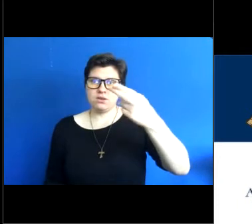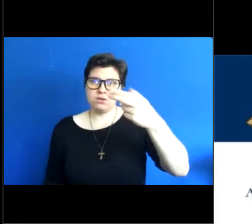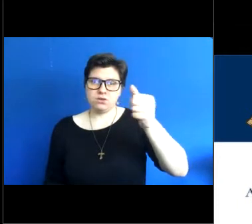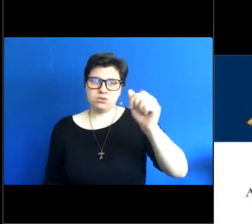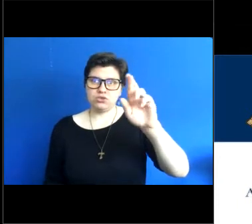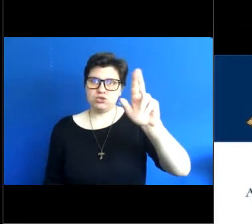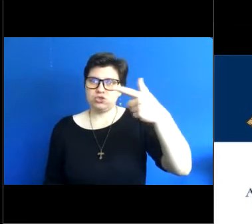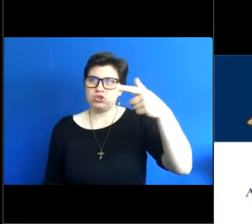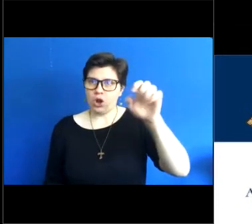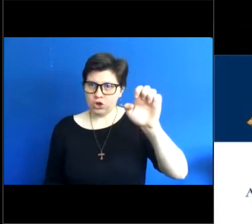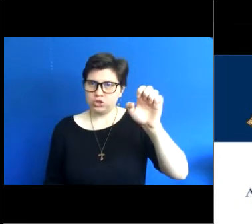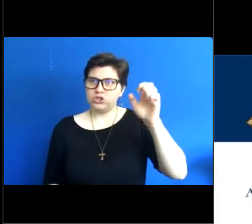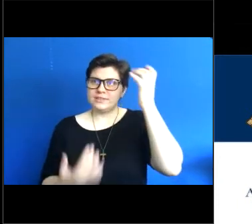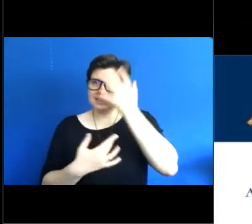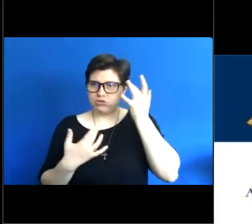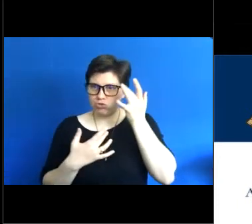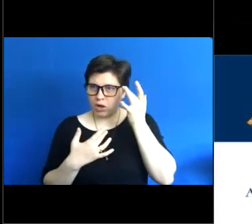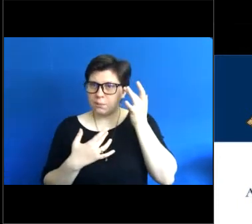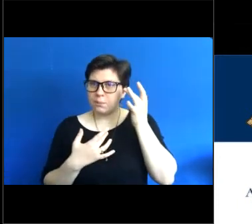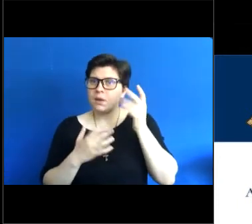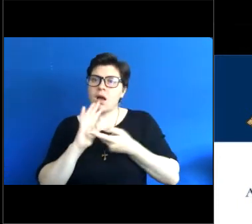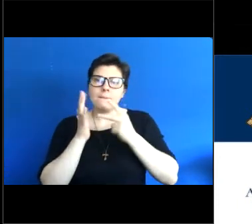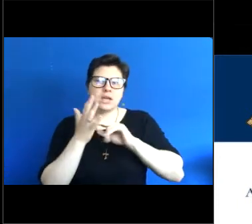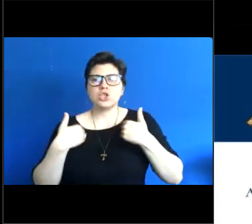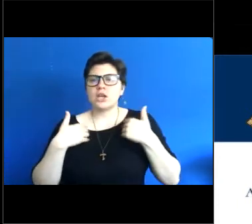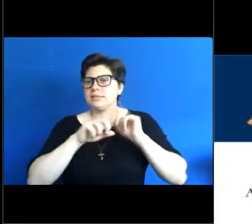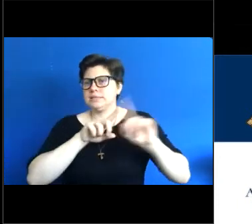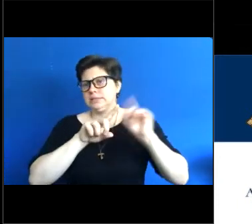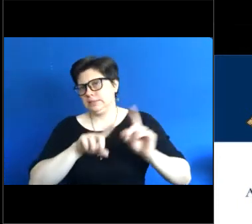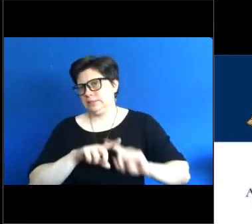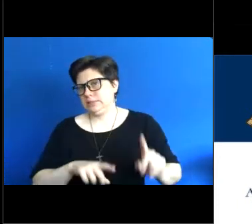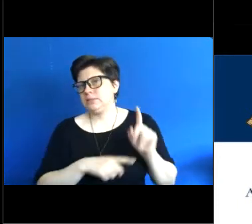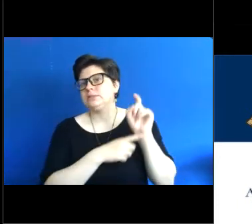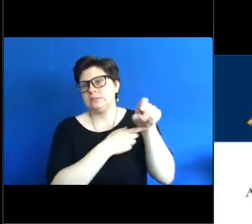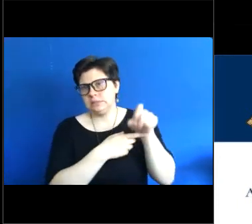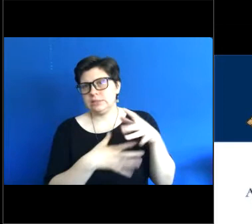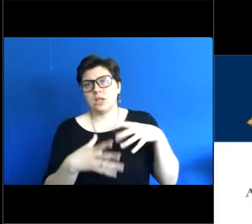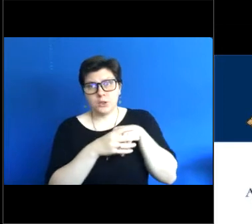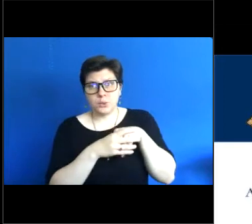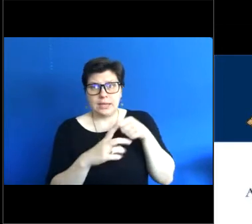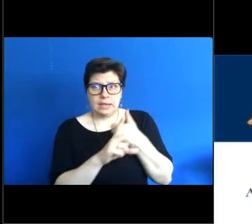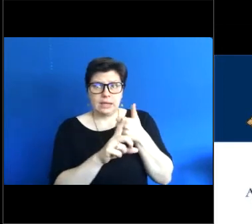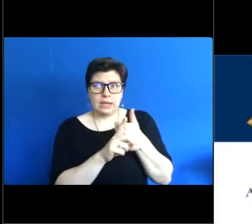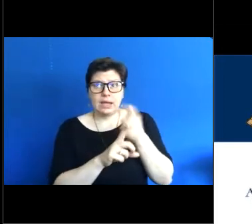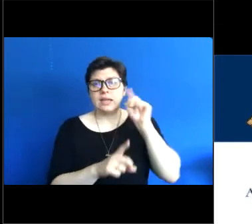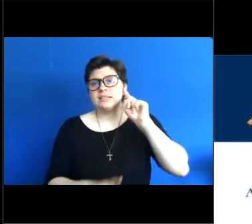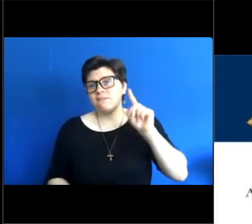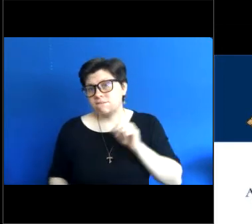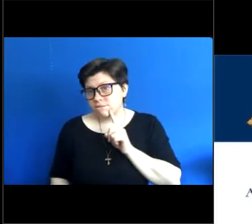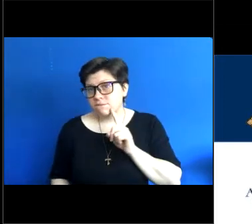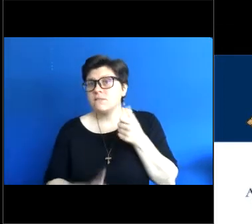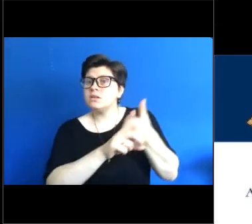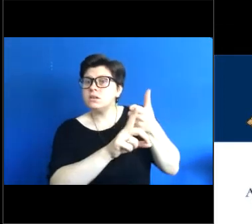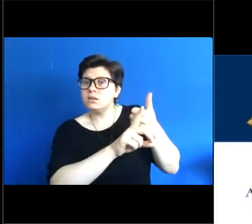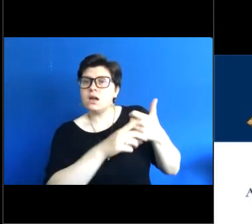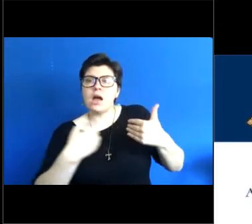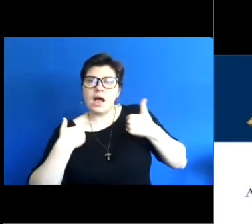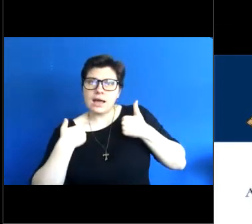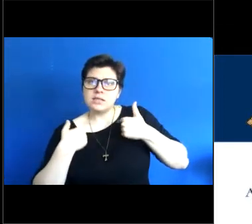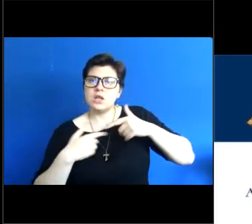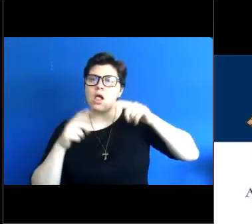syndrome, which means she has many different needs, including she is deaf, she also has